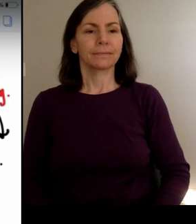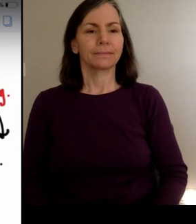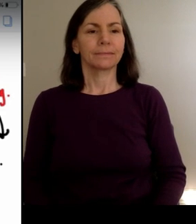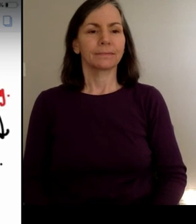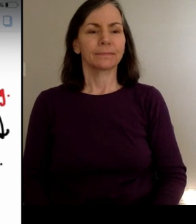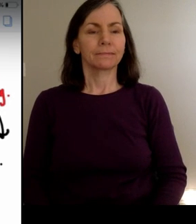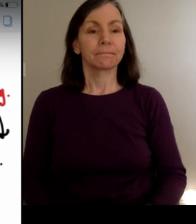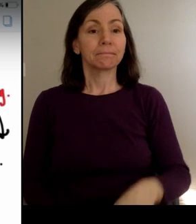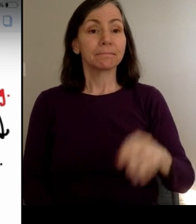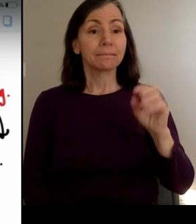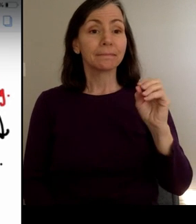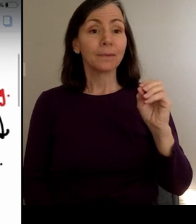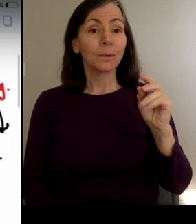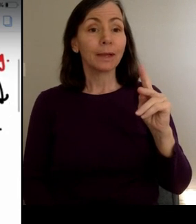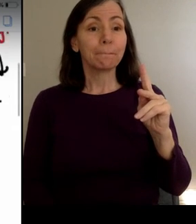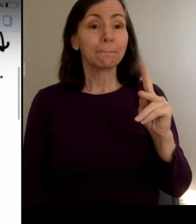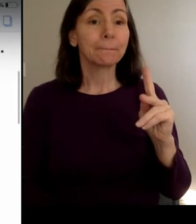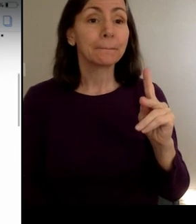Okay?